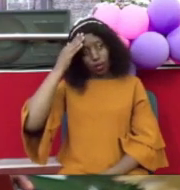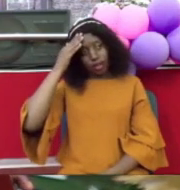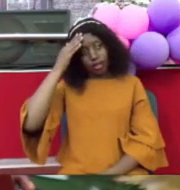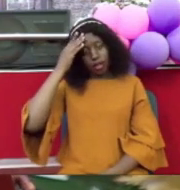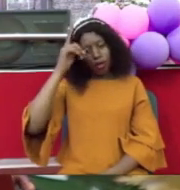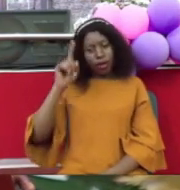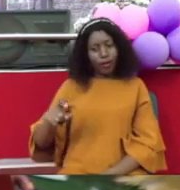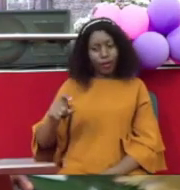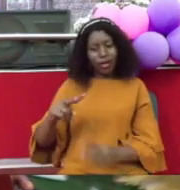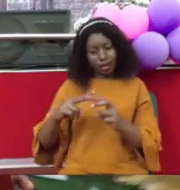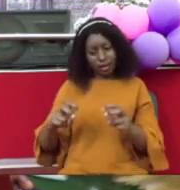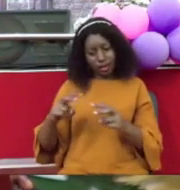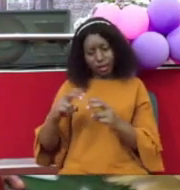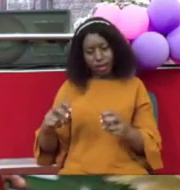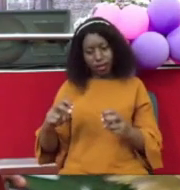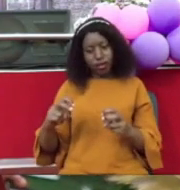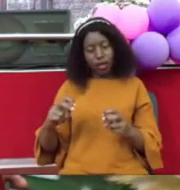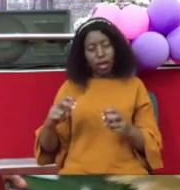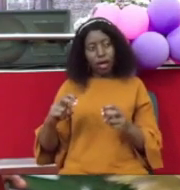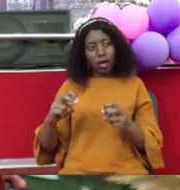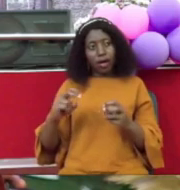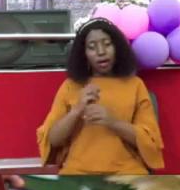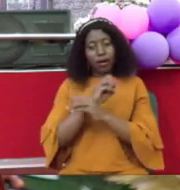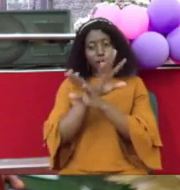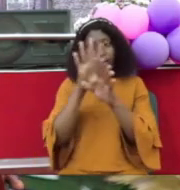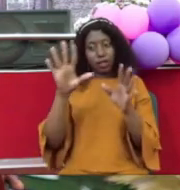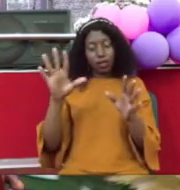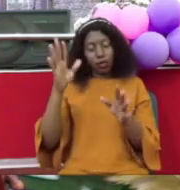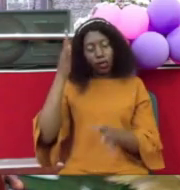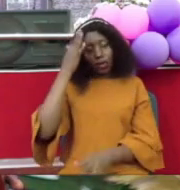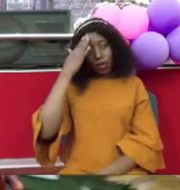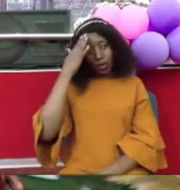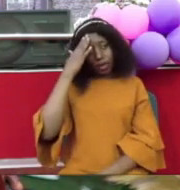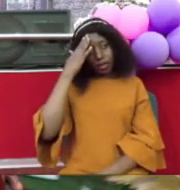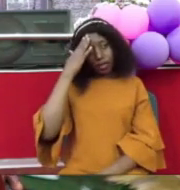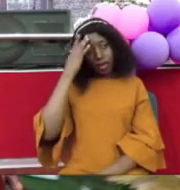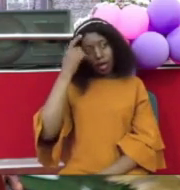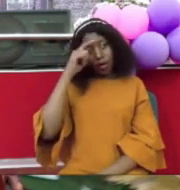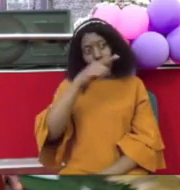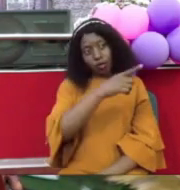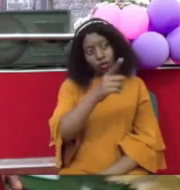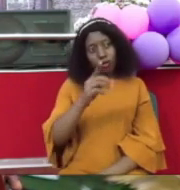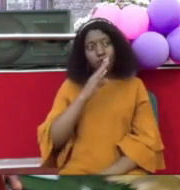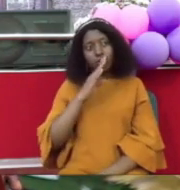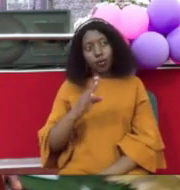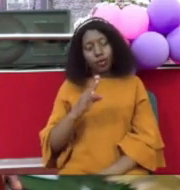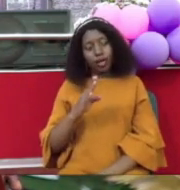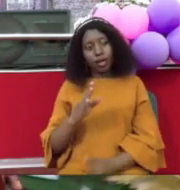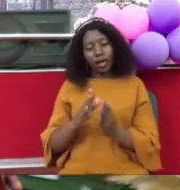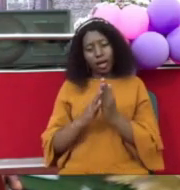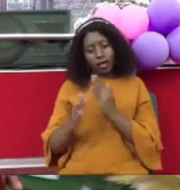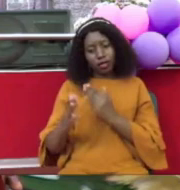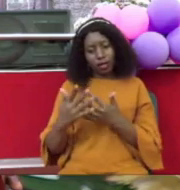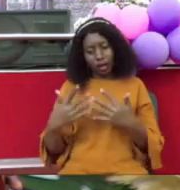knowledge. Lazima tuende na maarifa ya ufunuo. So for you to be a threshing sledge. Ili kwamba ukaweze kuwa